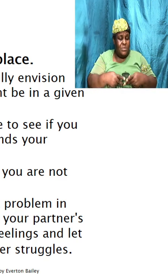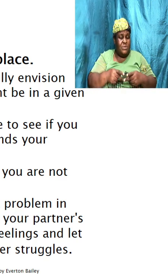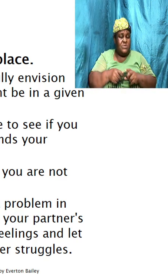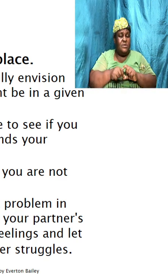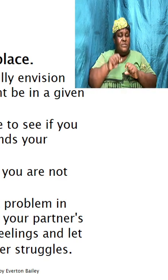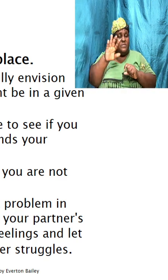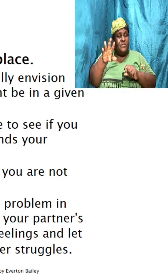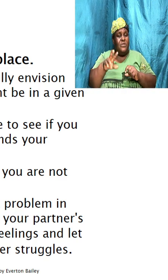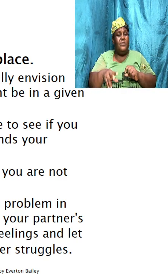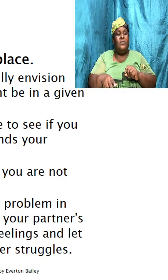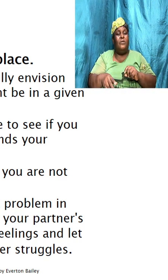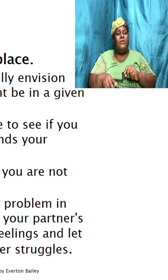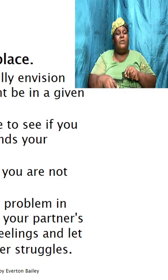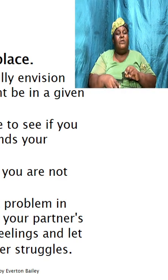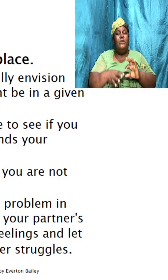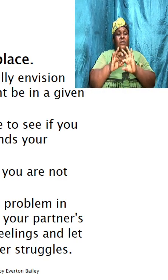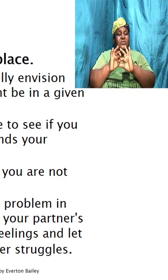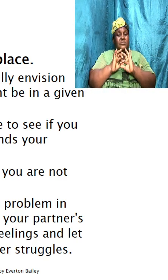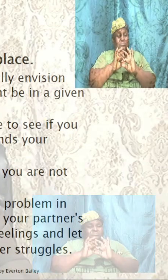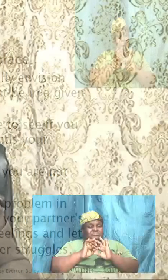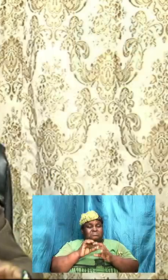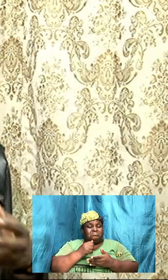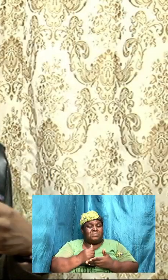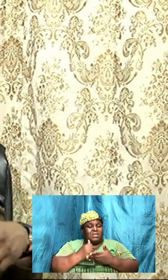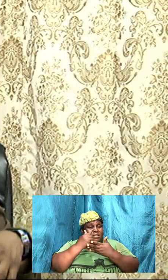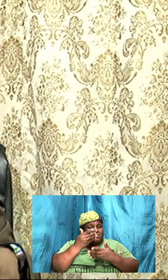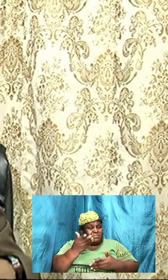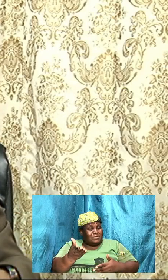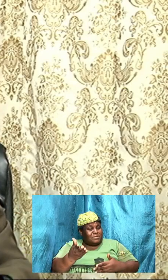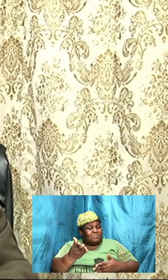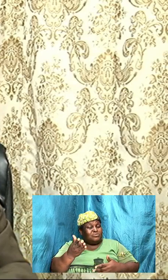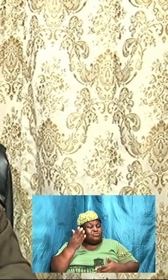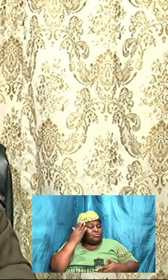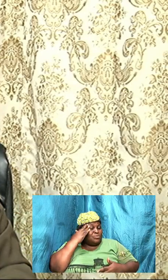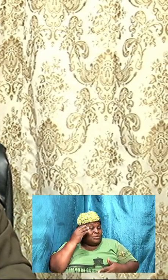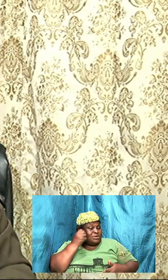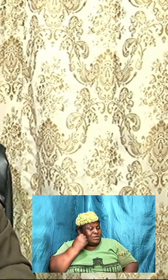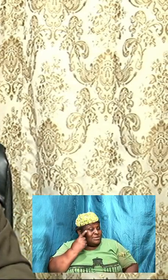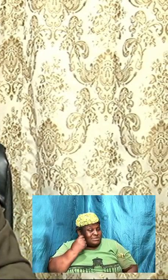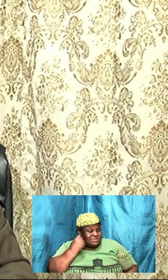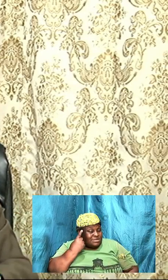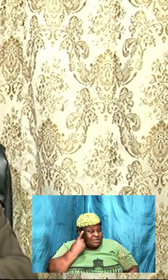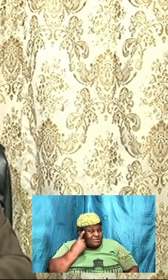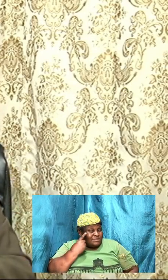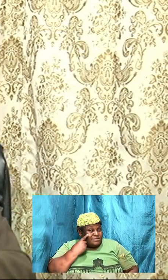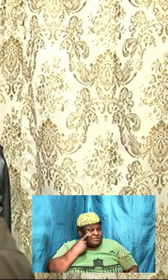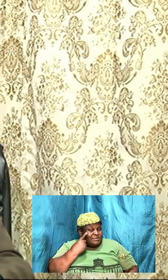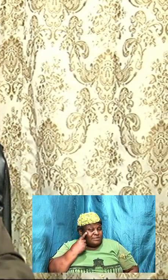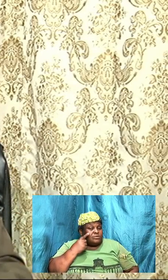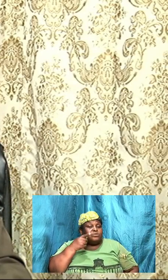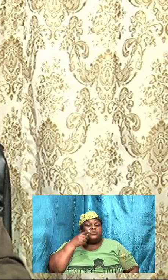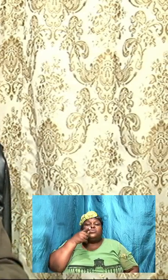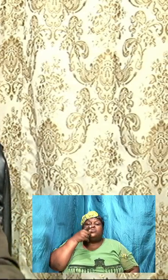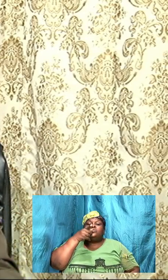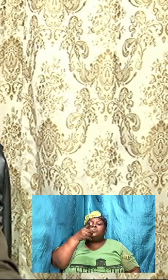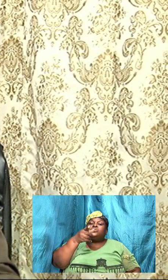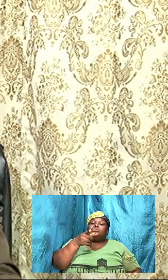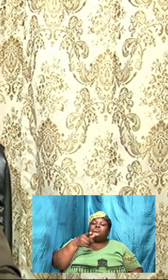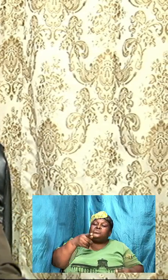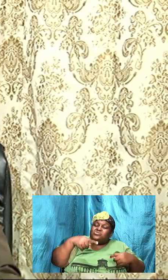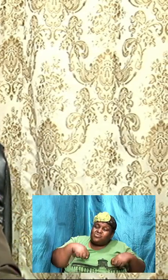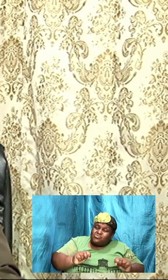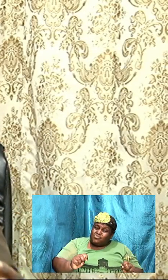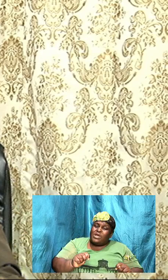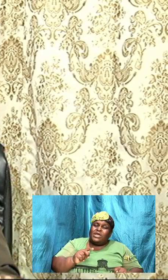you know, will help them to know, help them to understand, you know, that you are trying